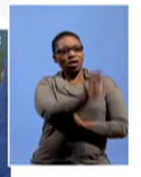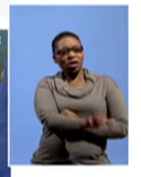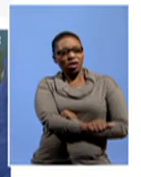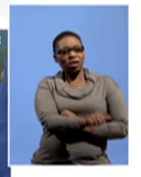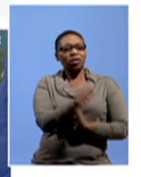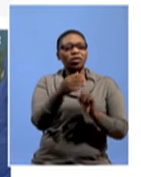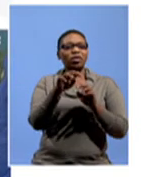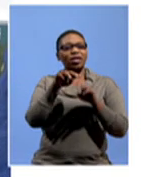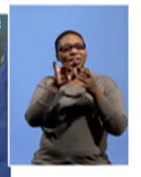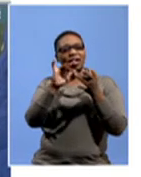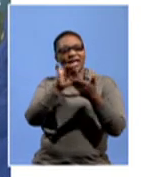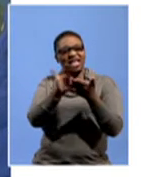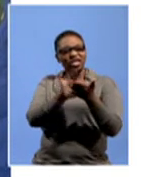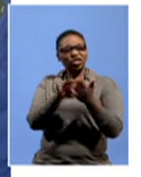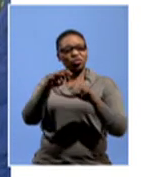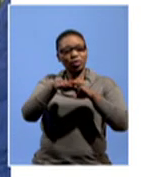website,